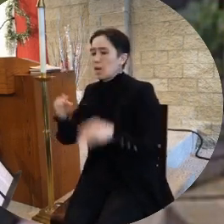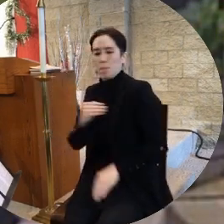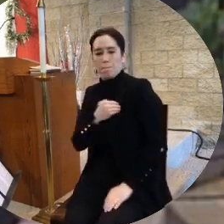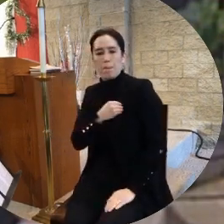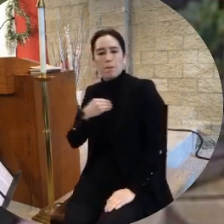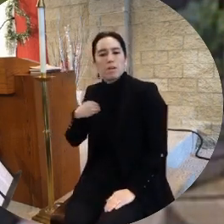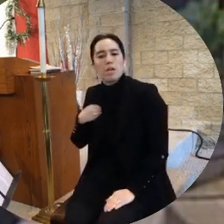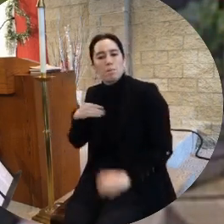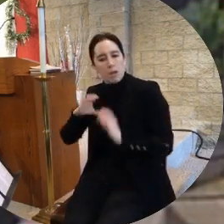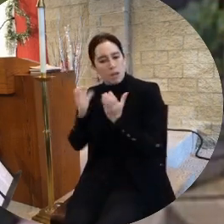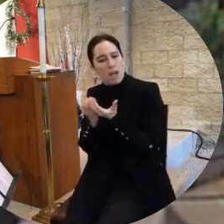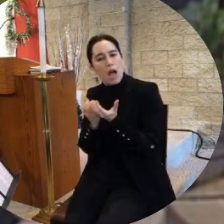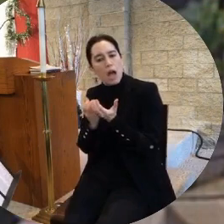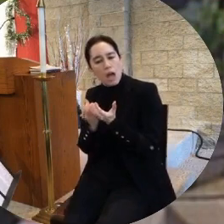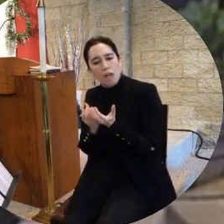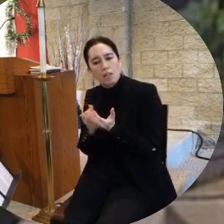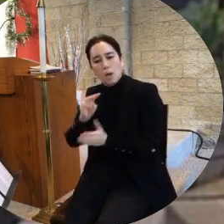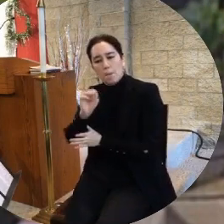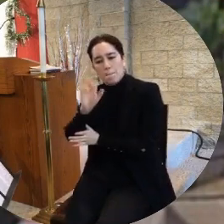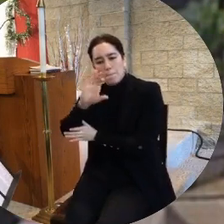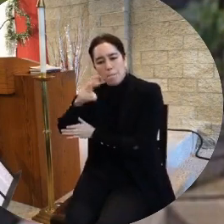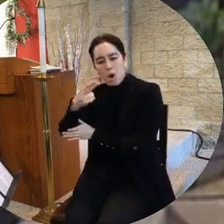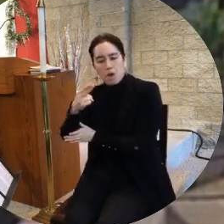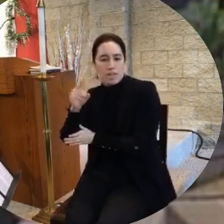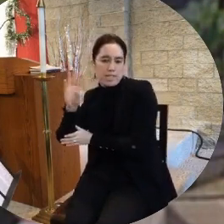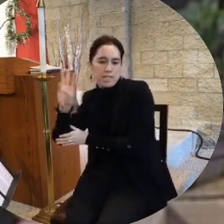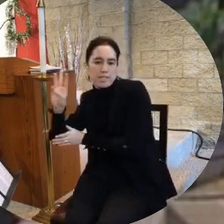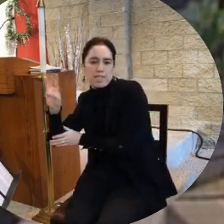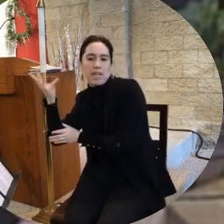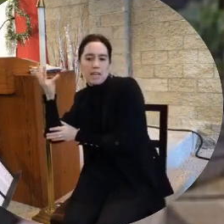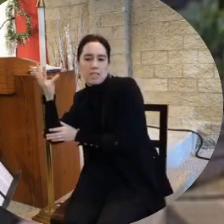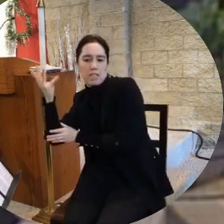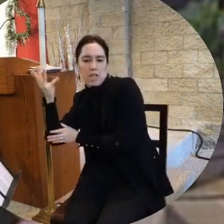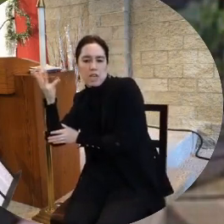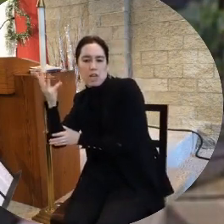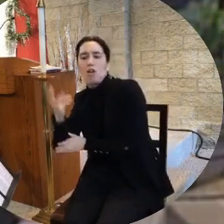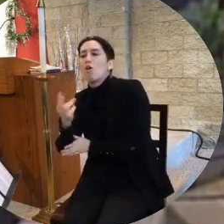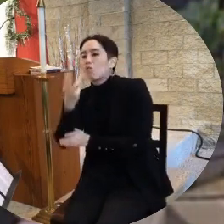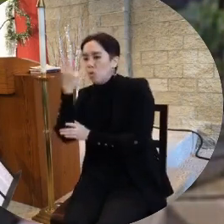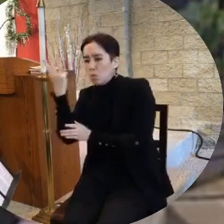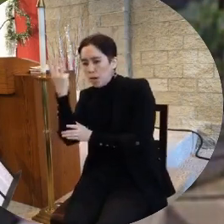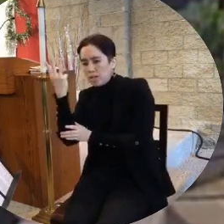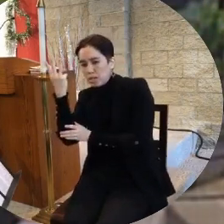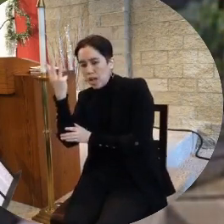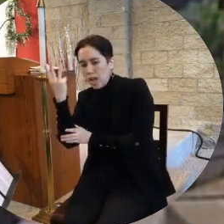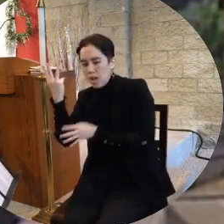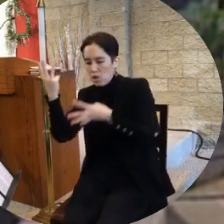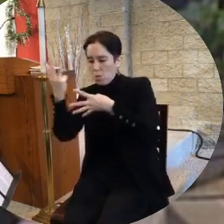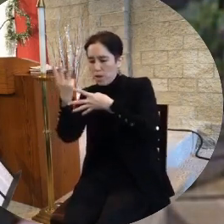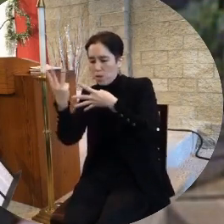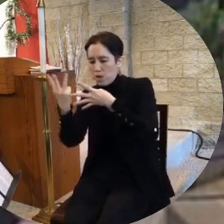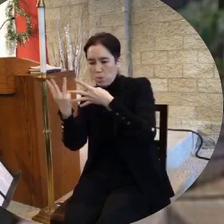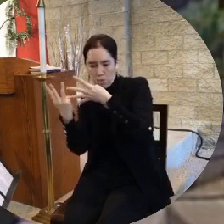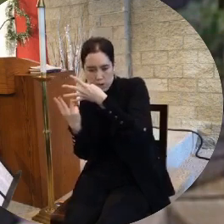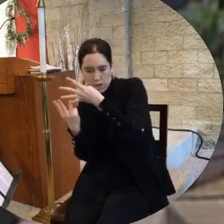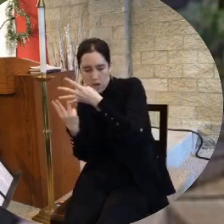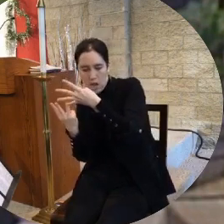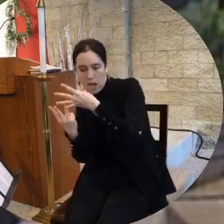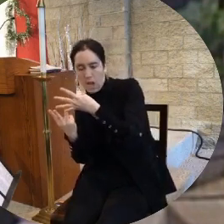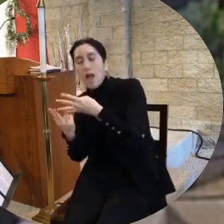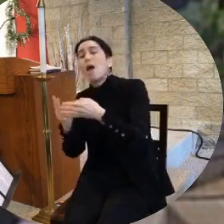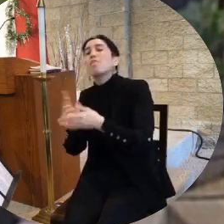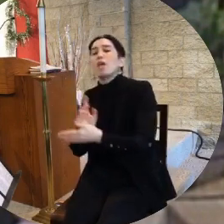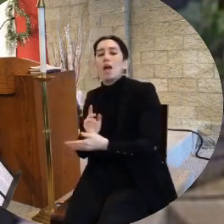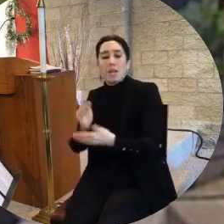March the 6th for four Wednesday nights, for 2 hours each time. Come and be a part of that. And then next Sunday, after the